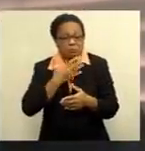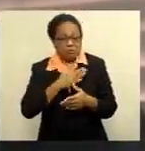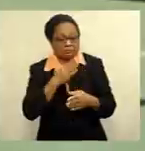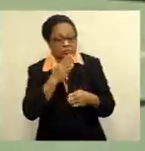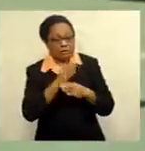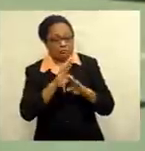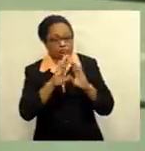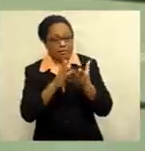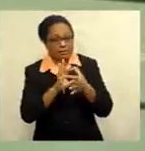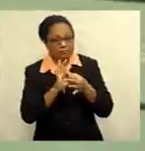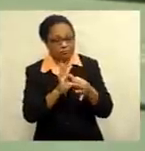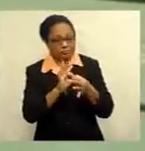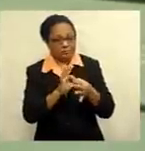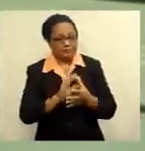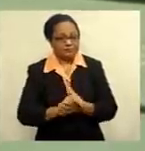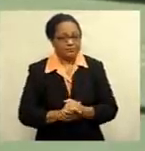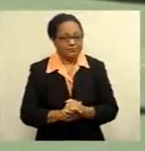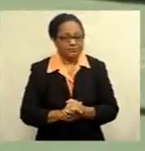and run an event